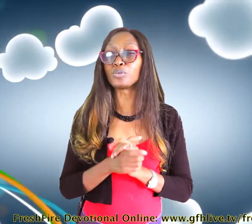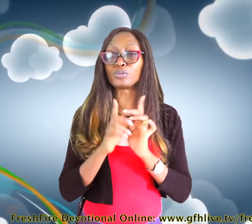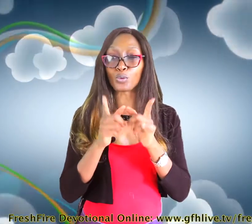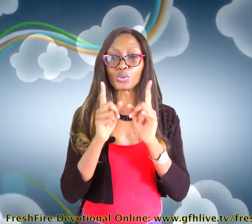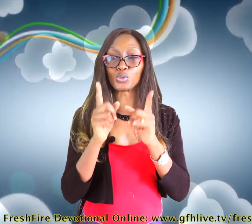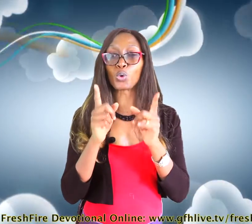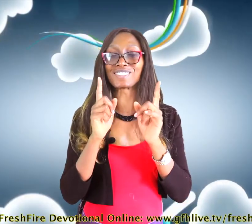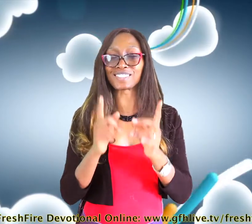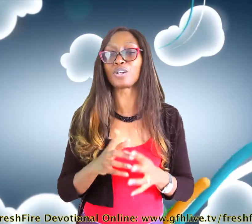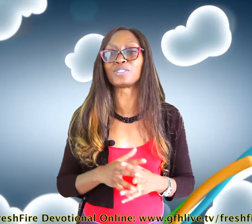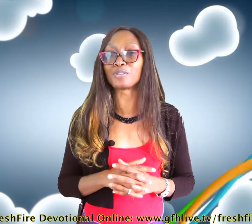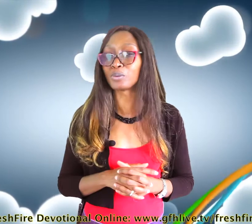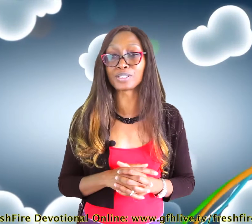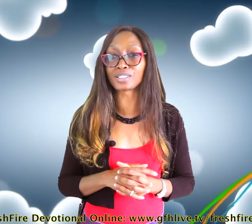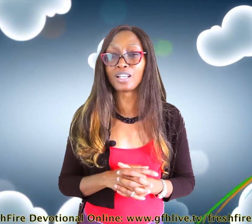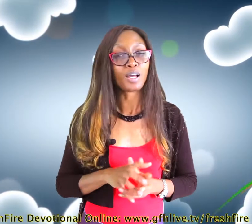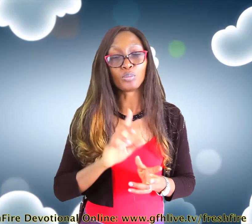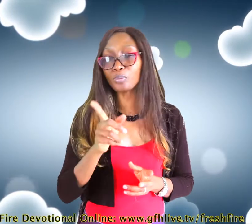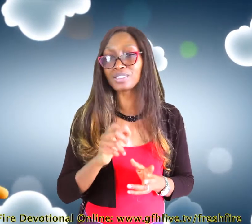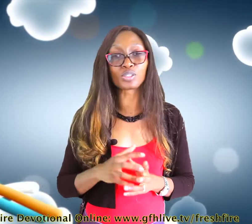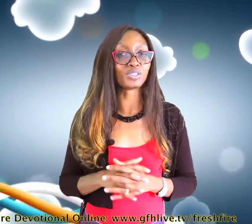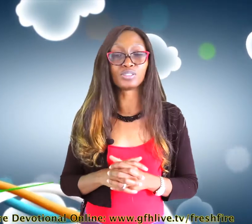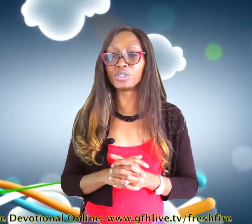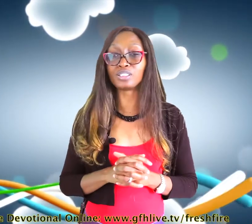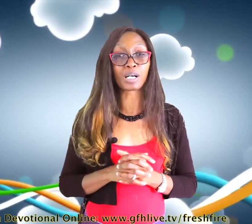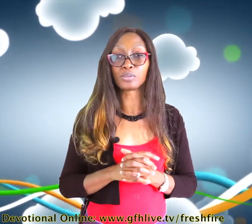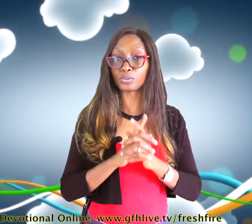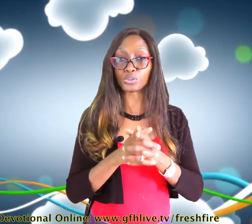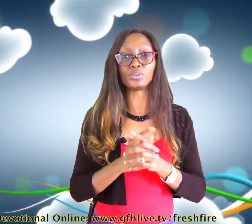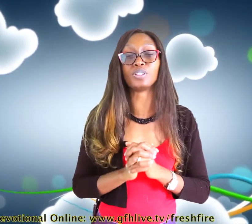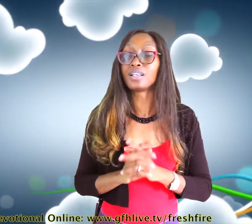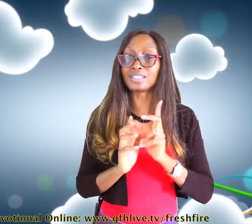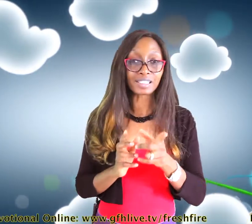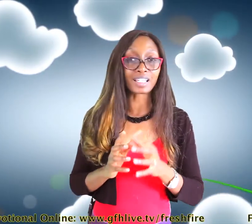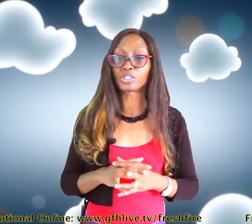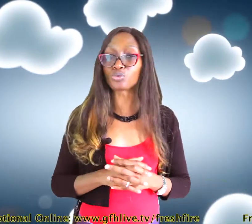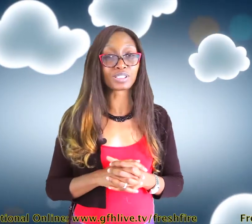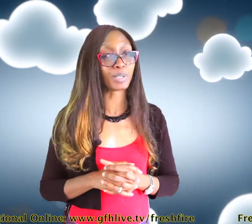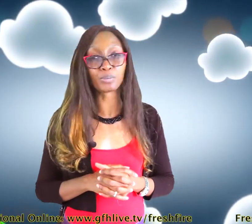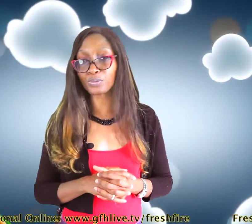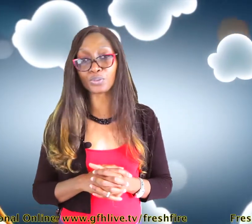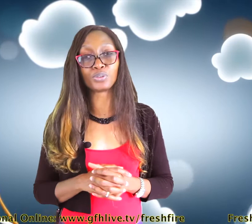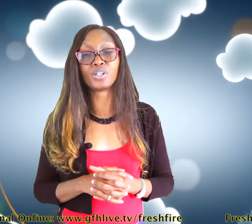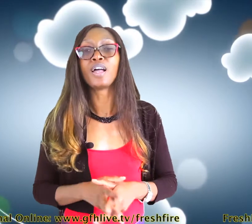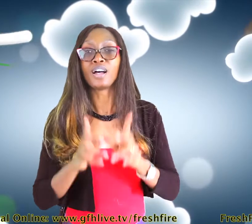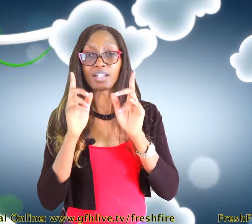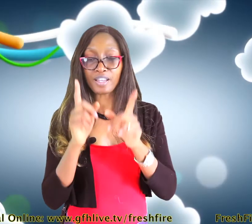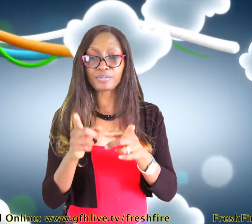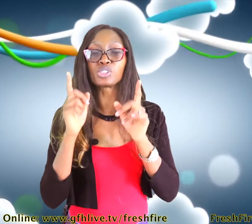know the Bible for yourself, the influencer. Mommy is not reading the Bible for you. Daddy cannot read the Bible for